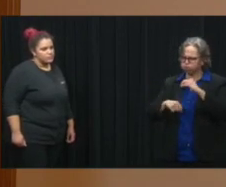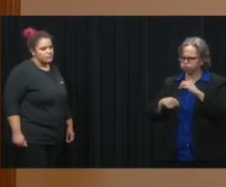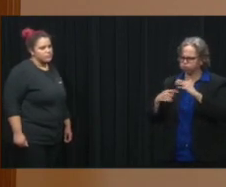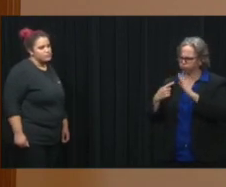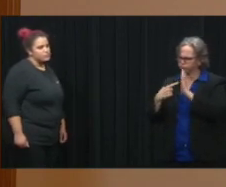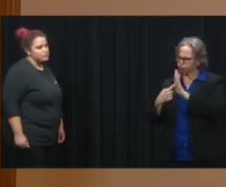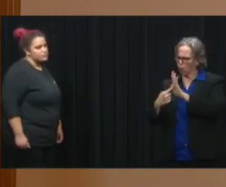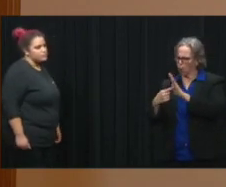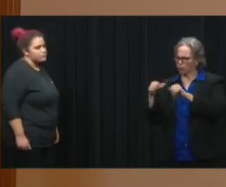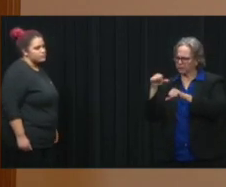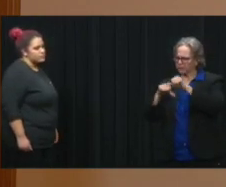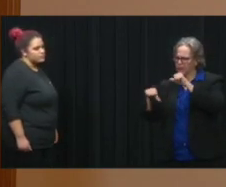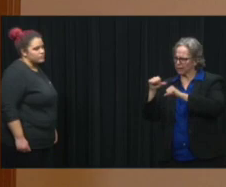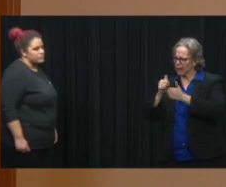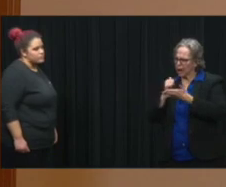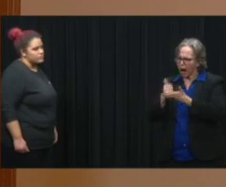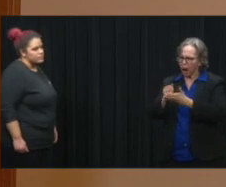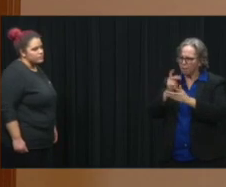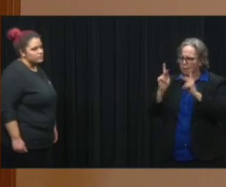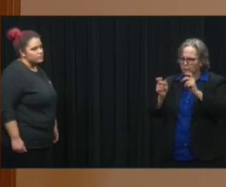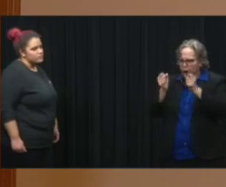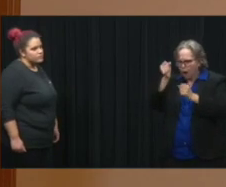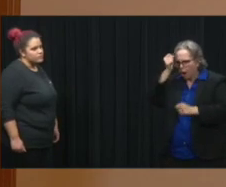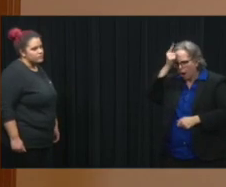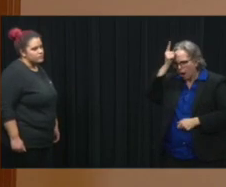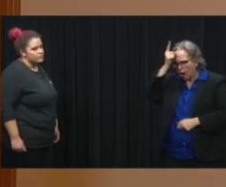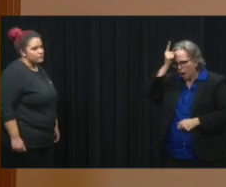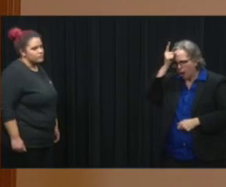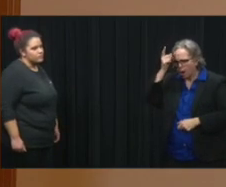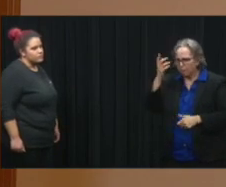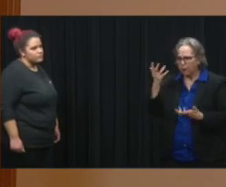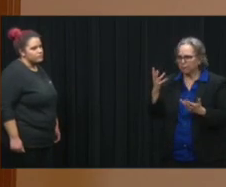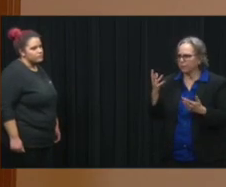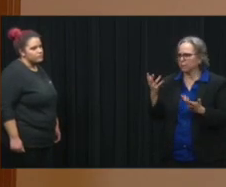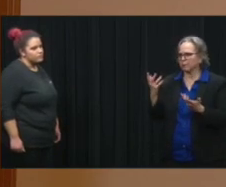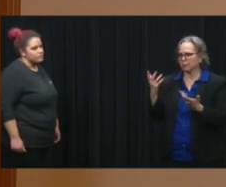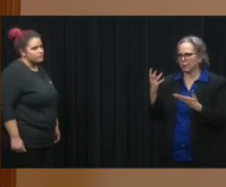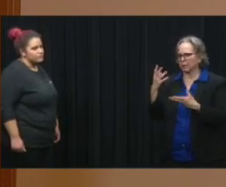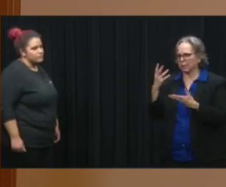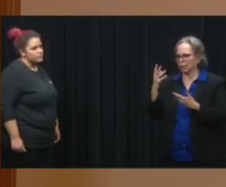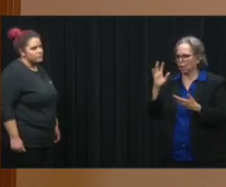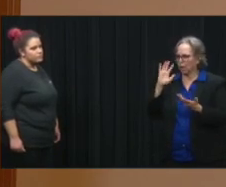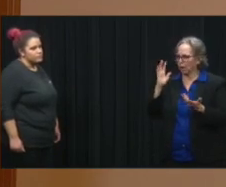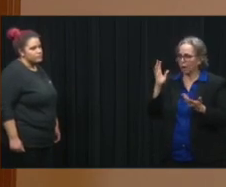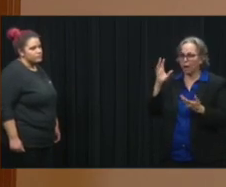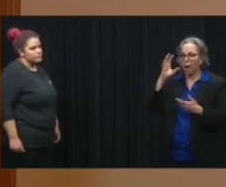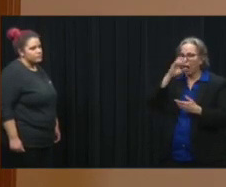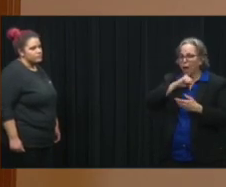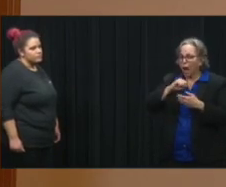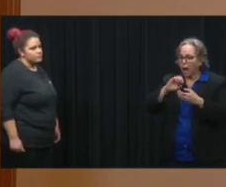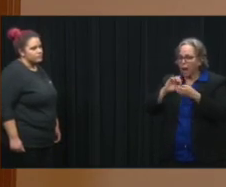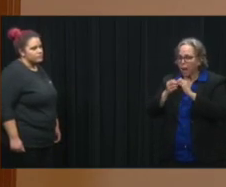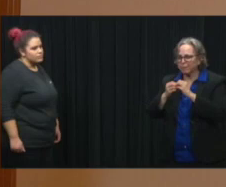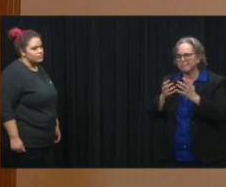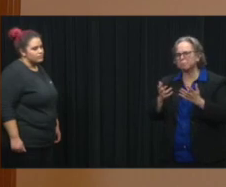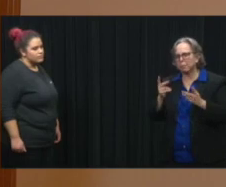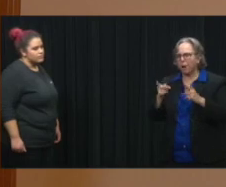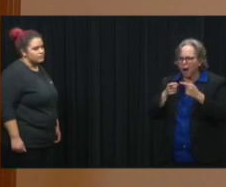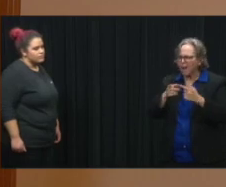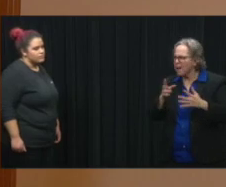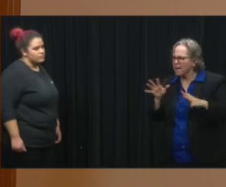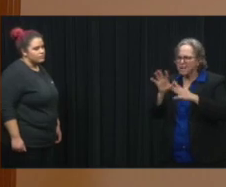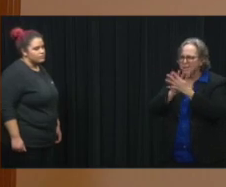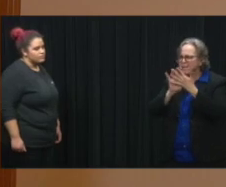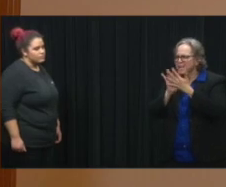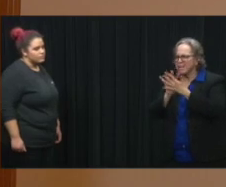modeling has a lot of assumptions, so people always say that about assumptions, but they've been very useful assumptions. They are a compass.